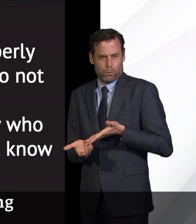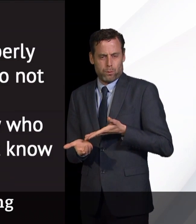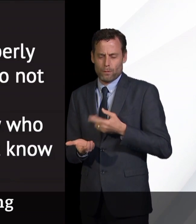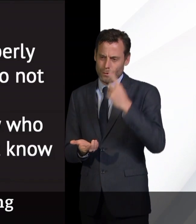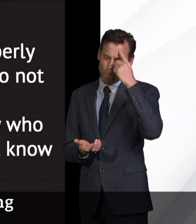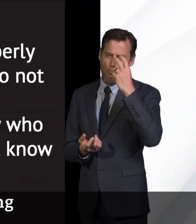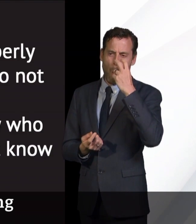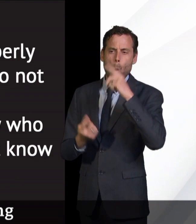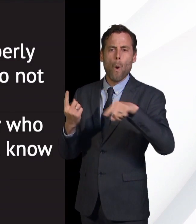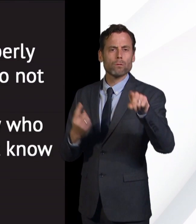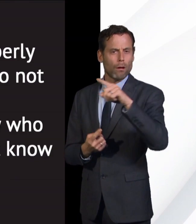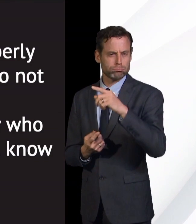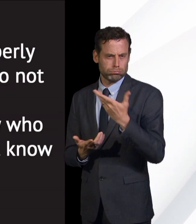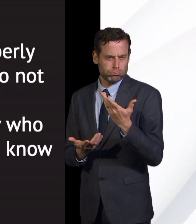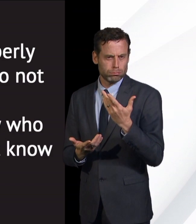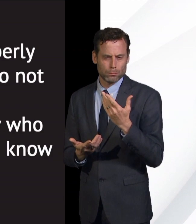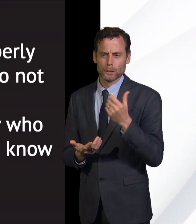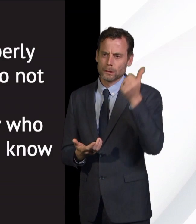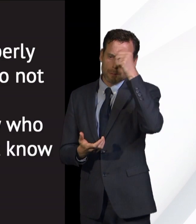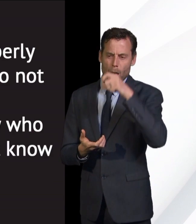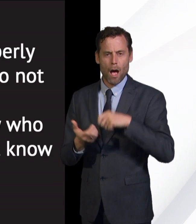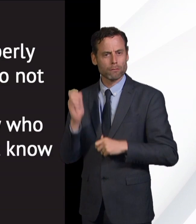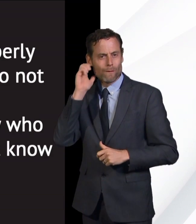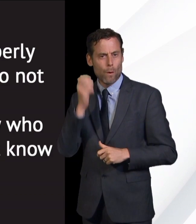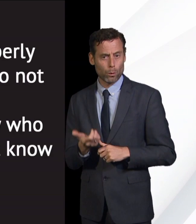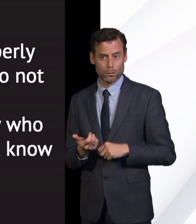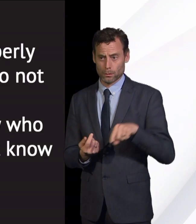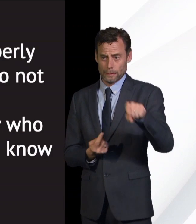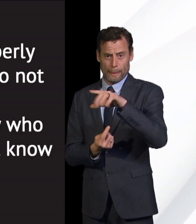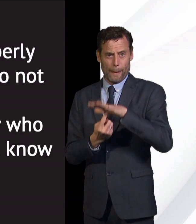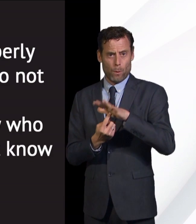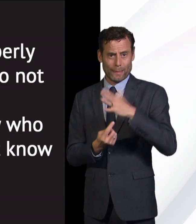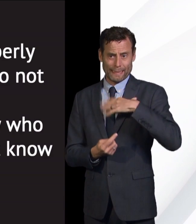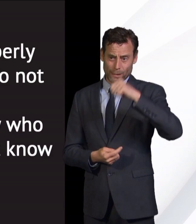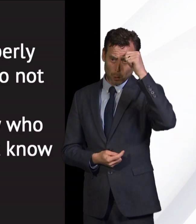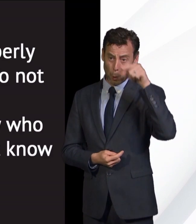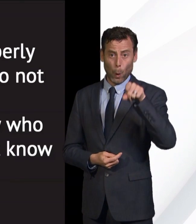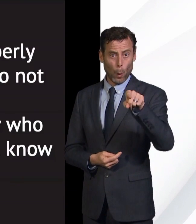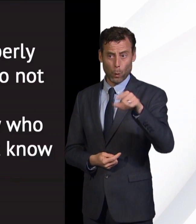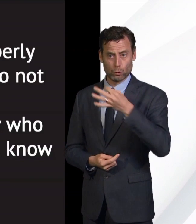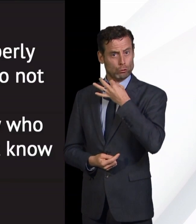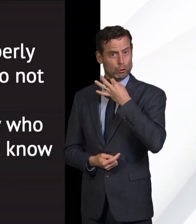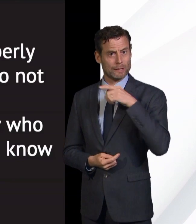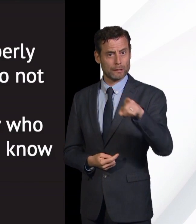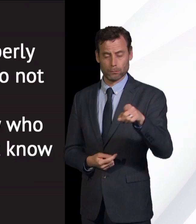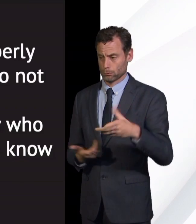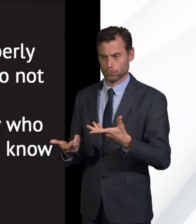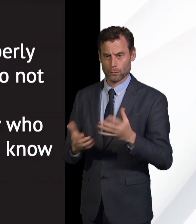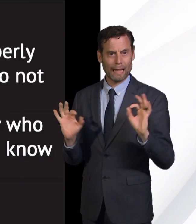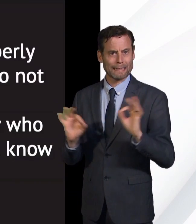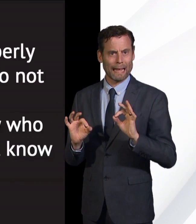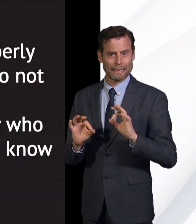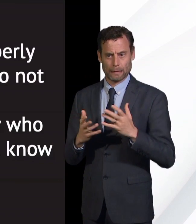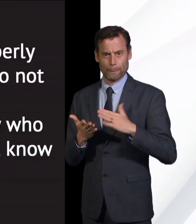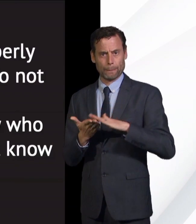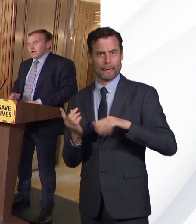smartphones? They are the ones that need to know who has COVID-19 the most, but they won't know and will still be in danger. Well,